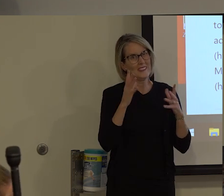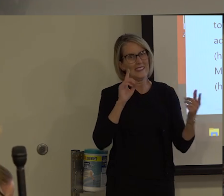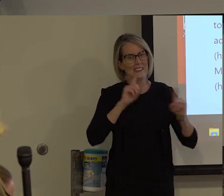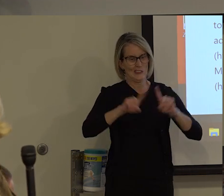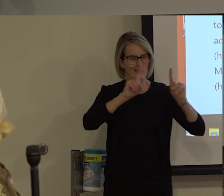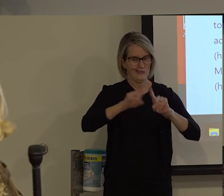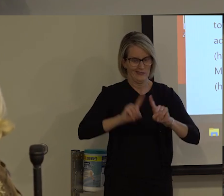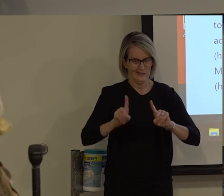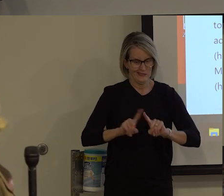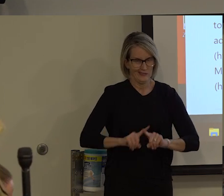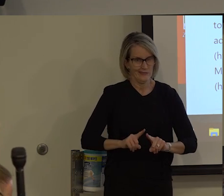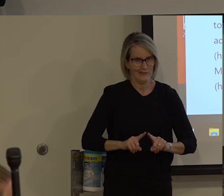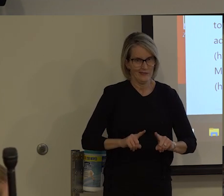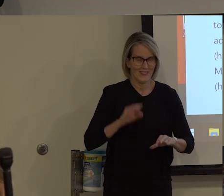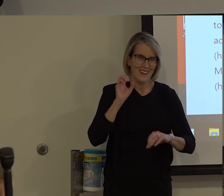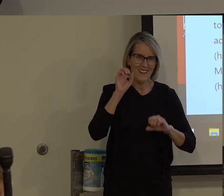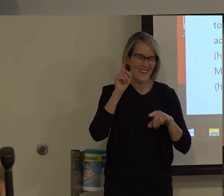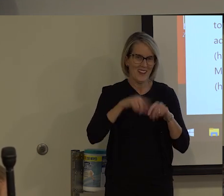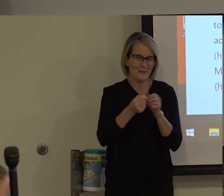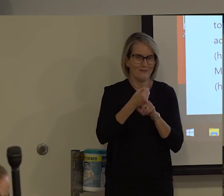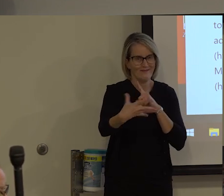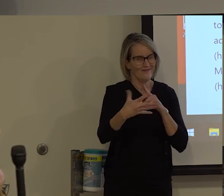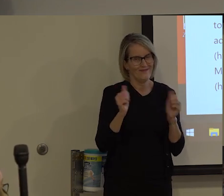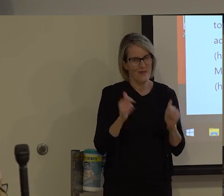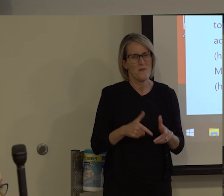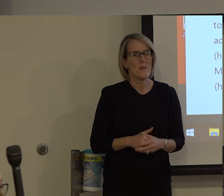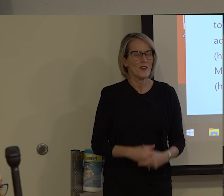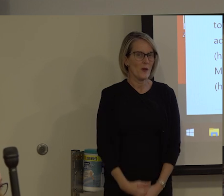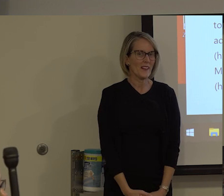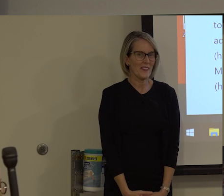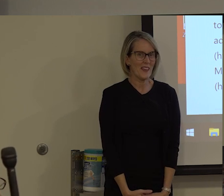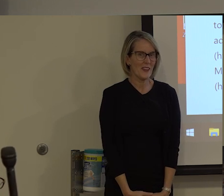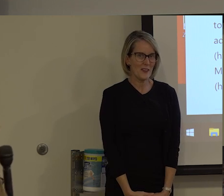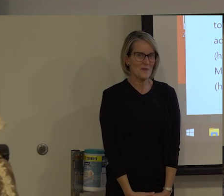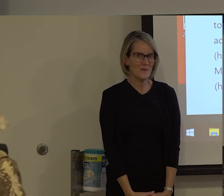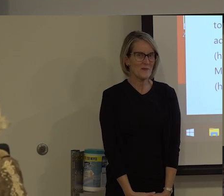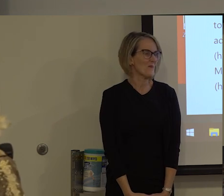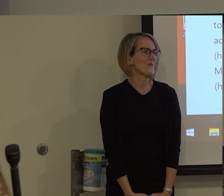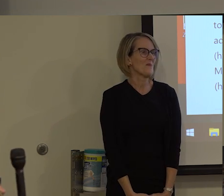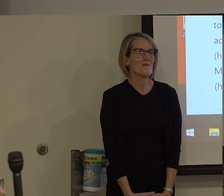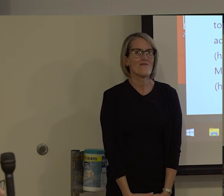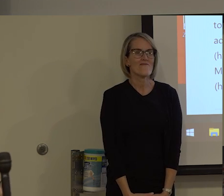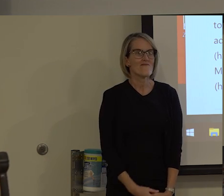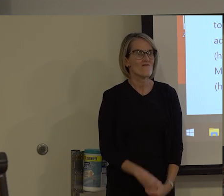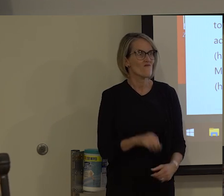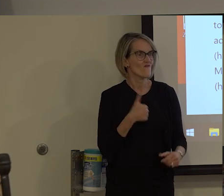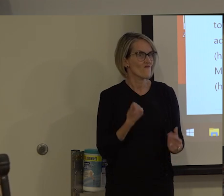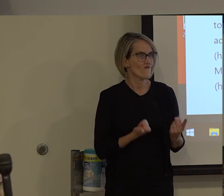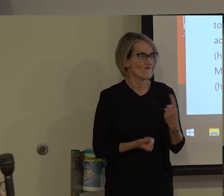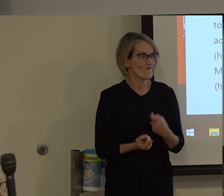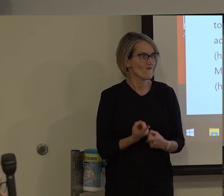don't know that I have time to go into all of them right now, but. No, I got that, thank you. Okay. Any other